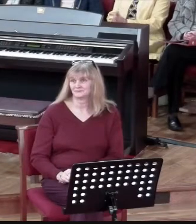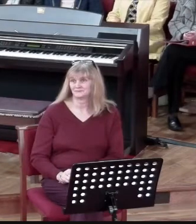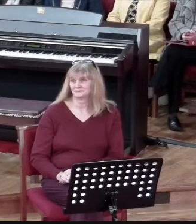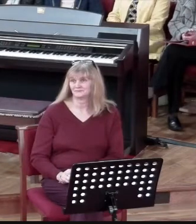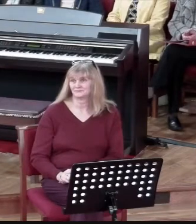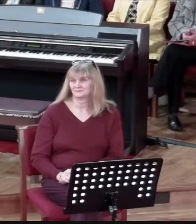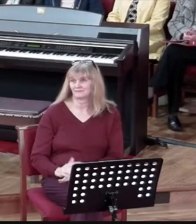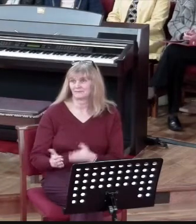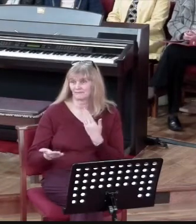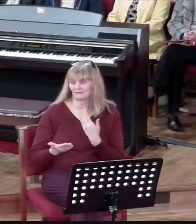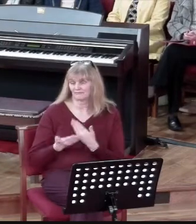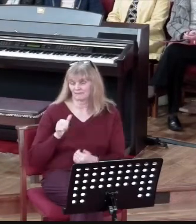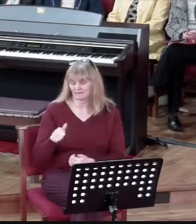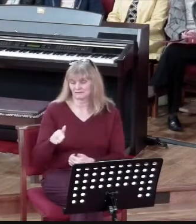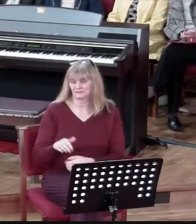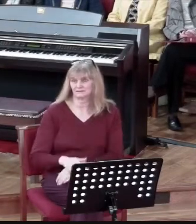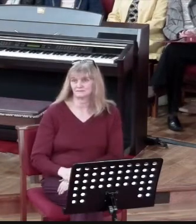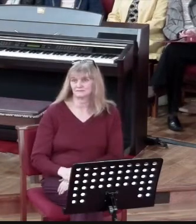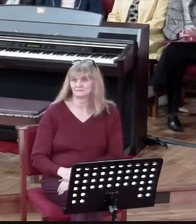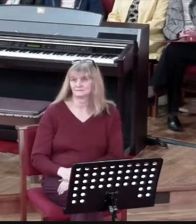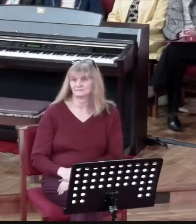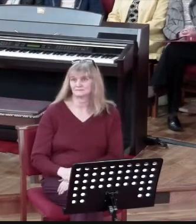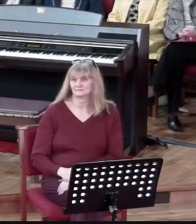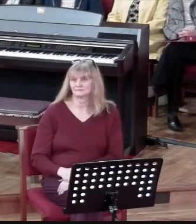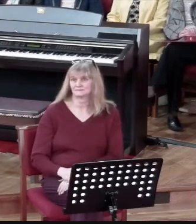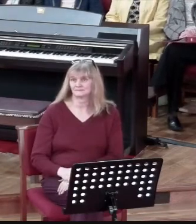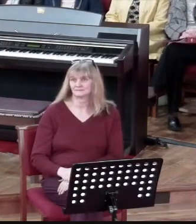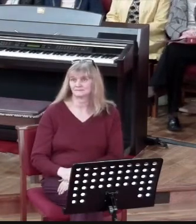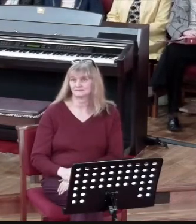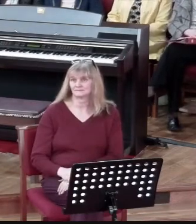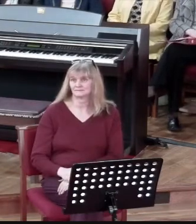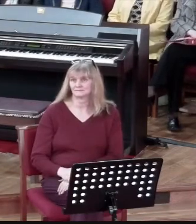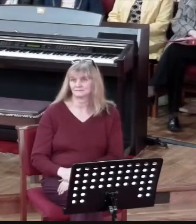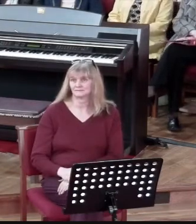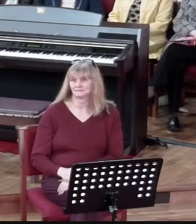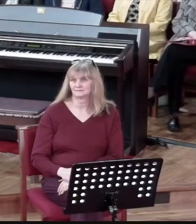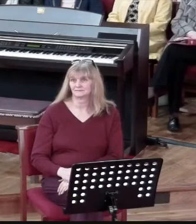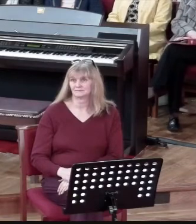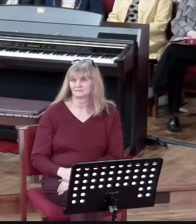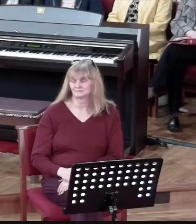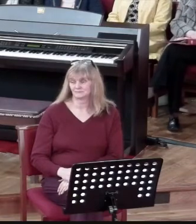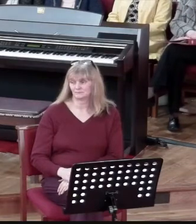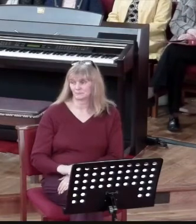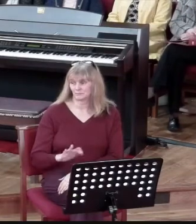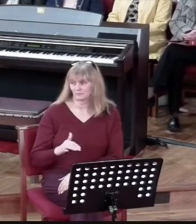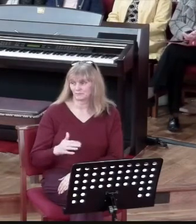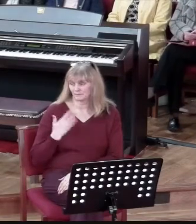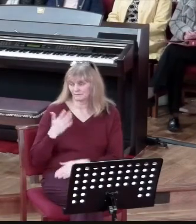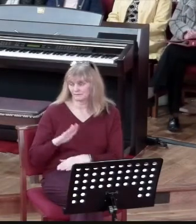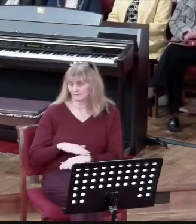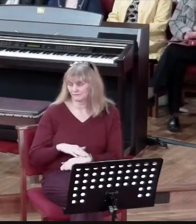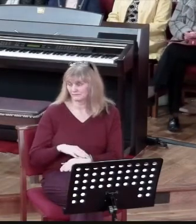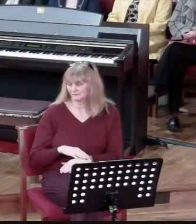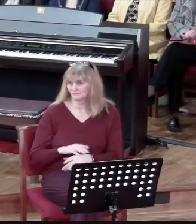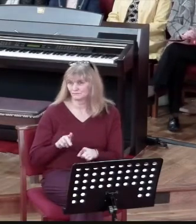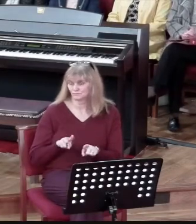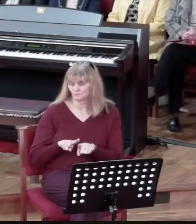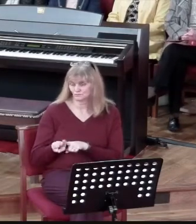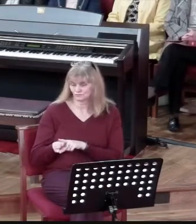it. There you go. Right. Now, I've got more of these stickers, and maybe another time, we'll try another verse,